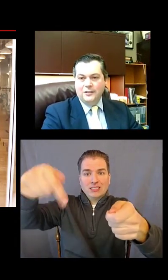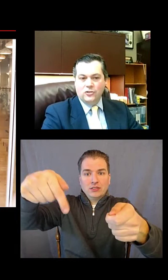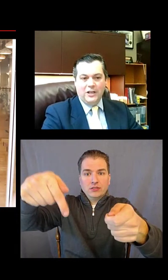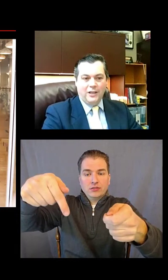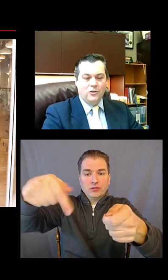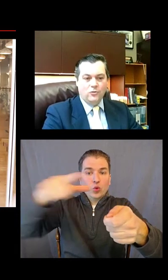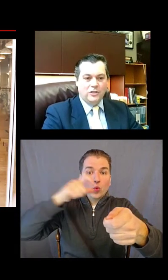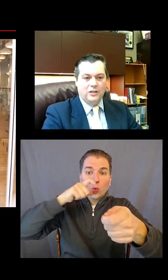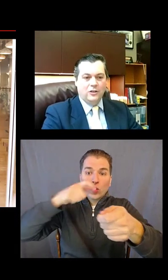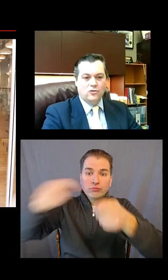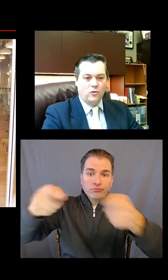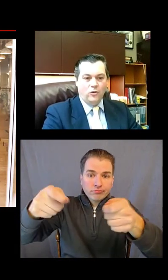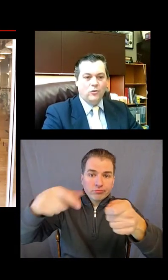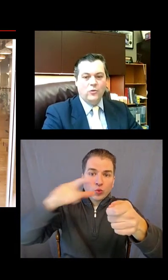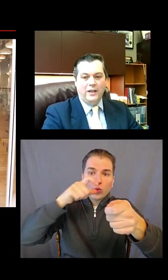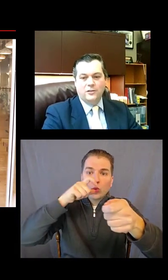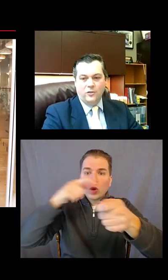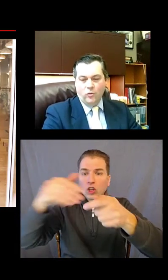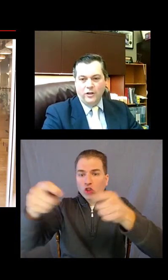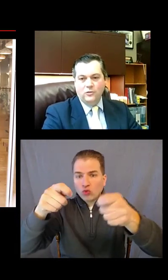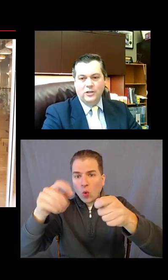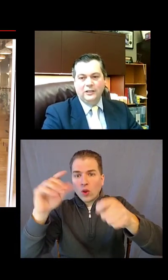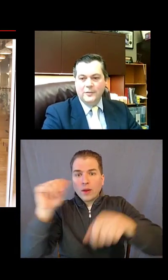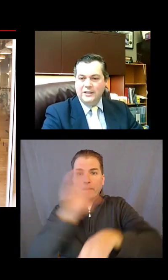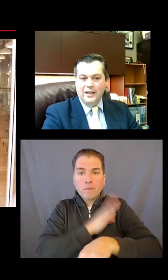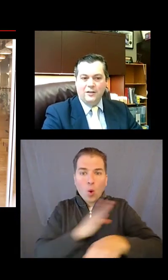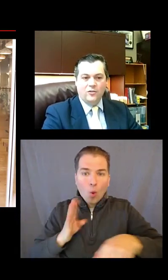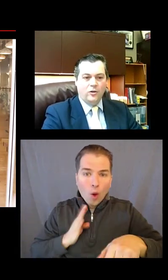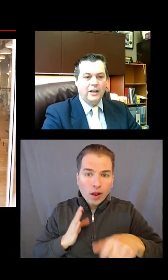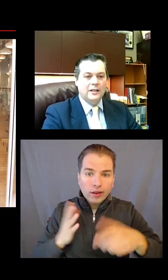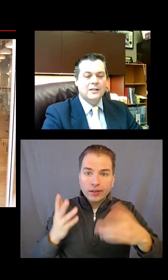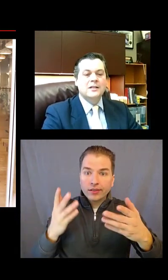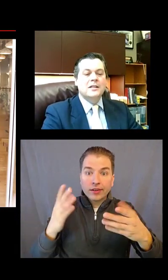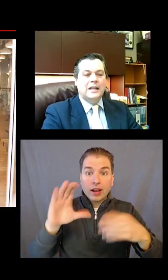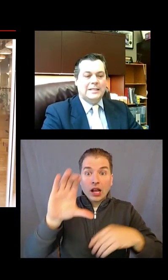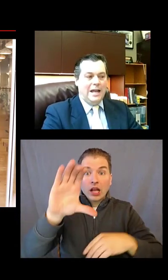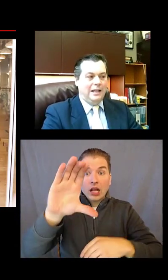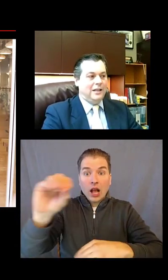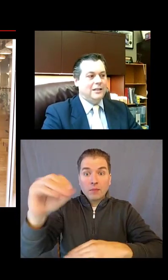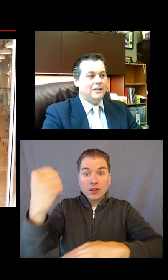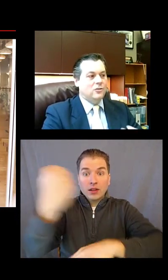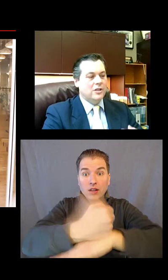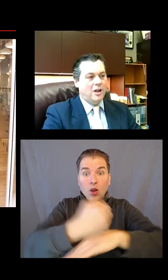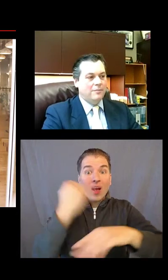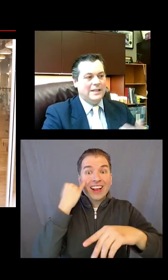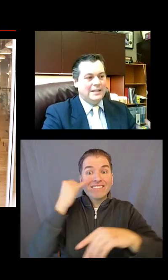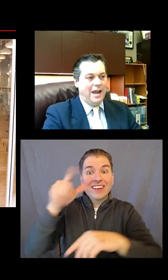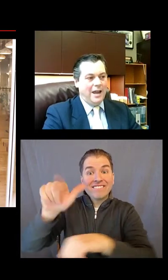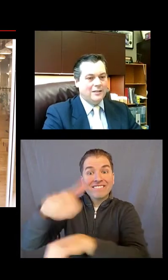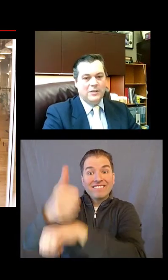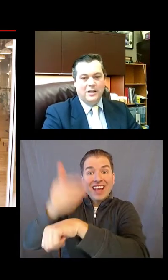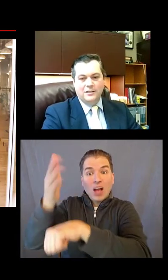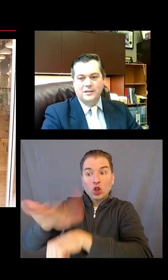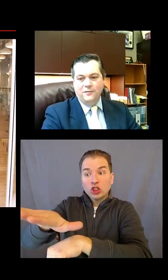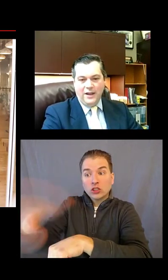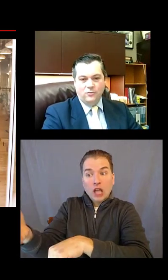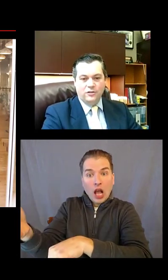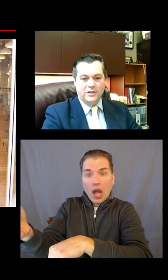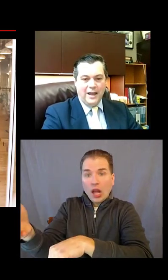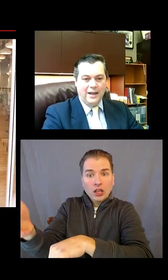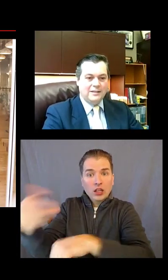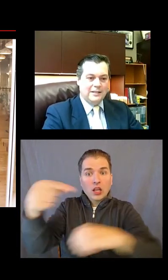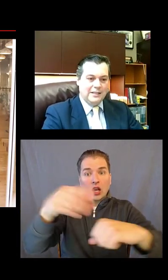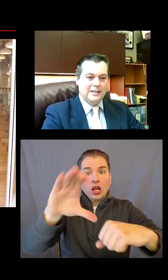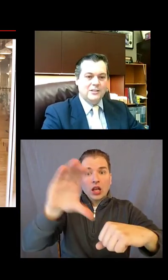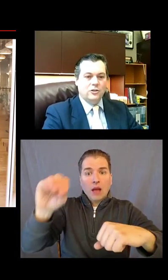easy to understand who's in control, who has authority. You can limit that authority. It's not like the company dies because the